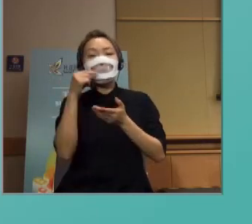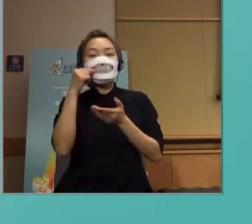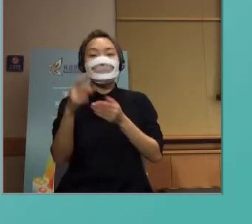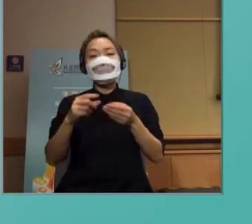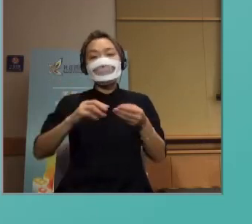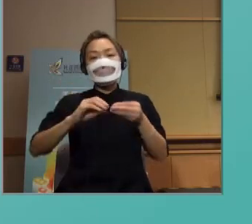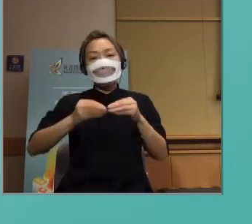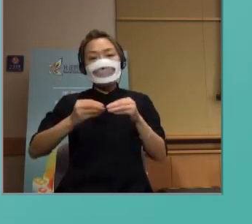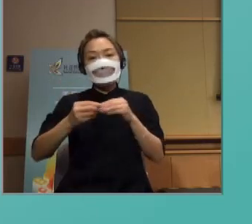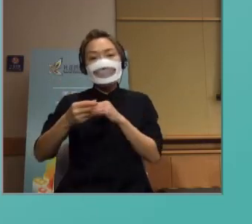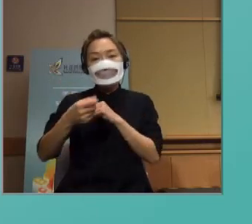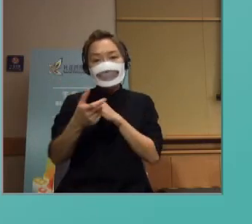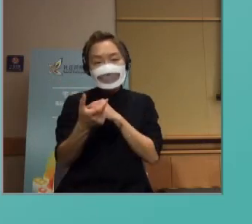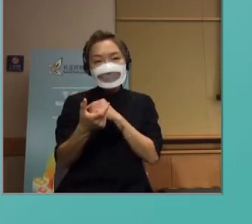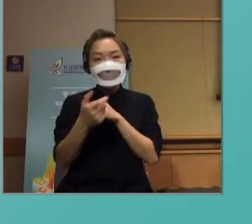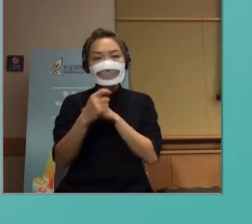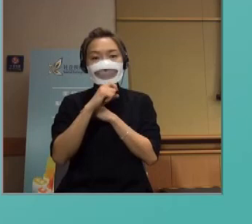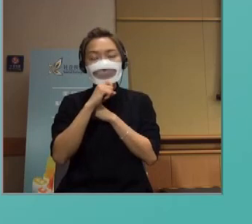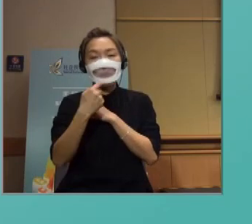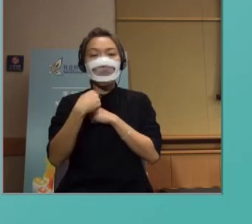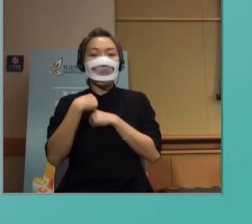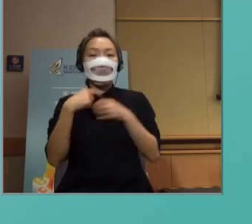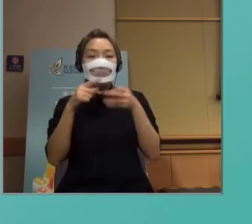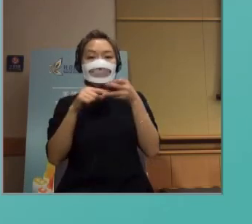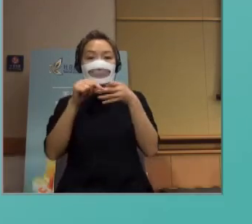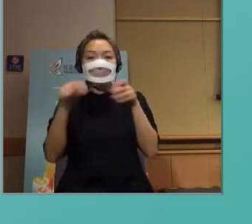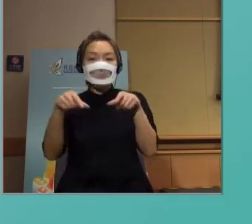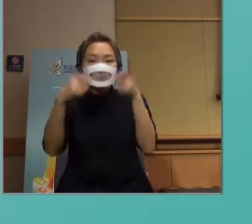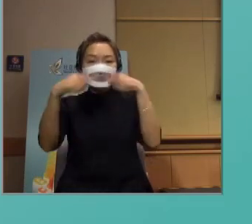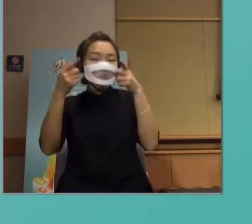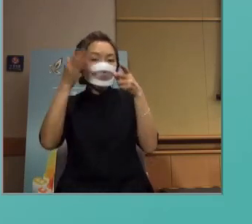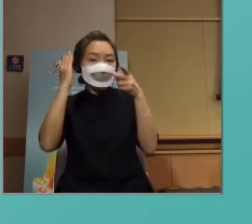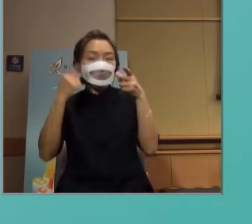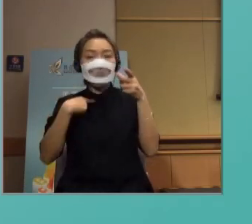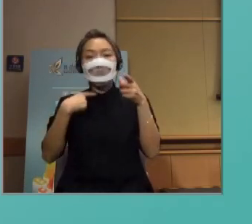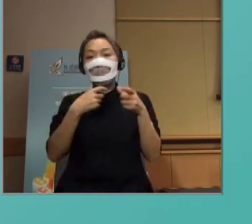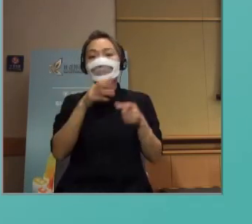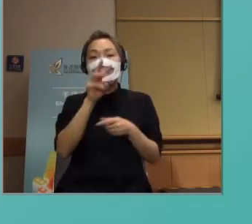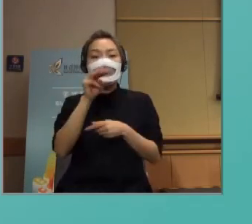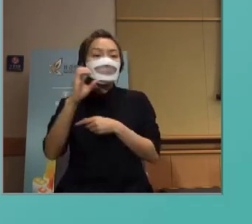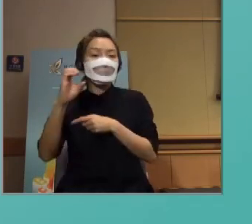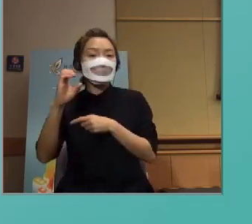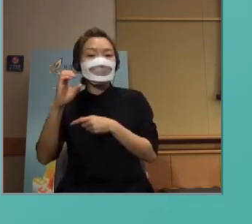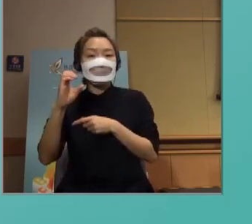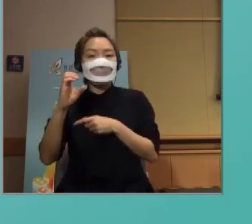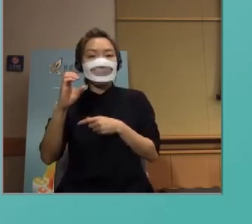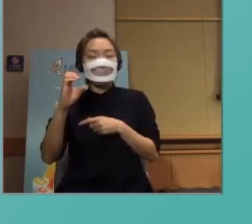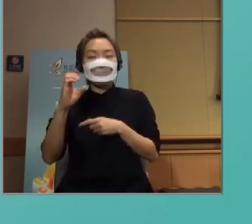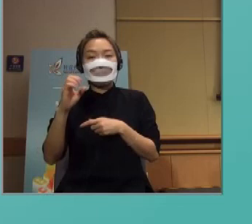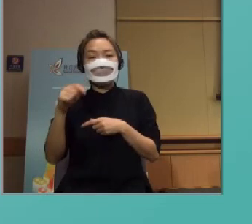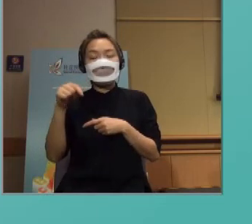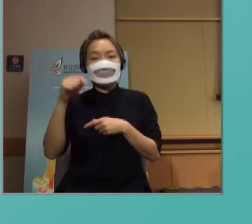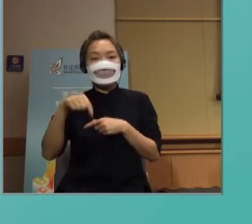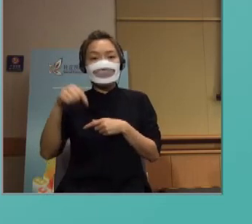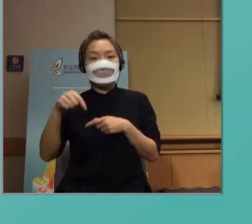the curator of this event. We designed this event many months ago because partly